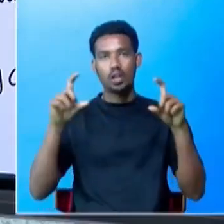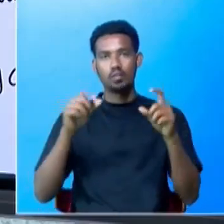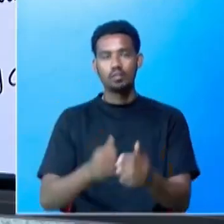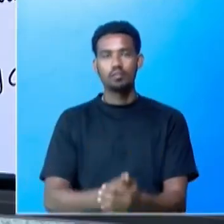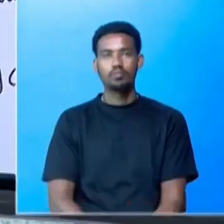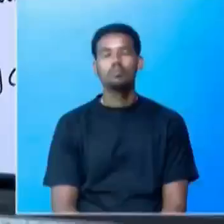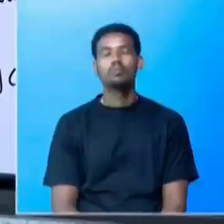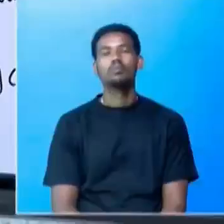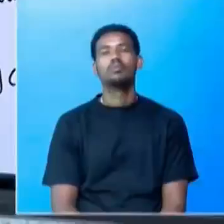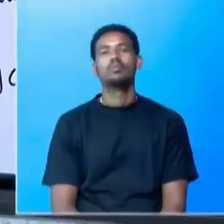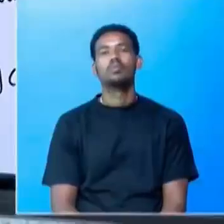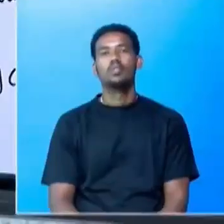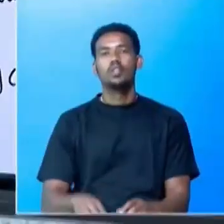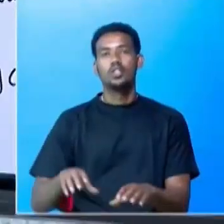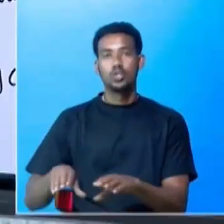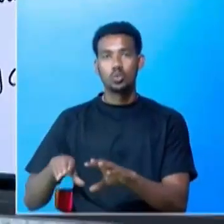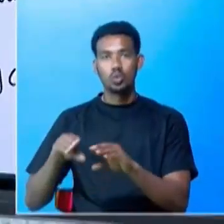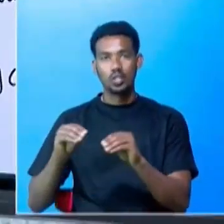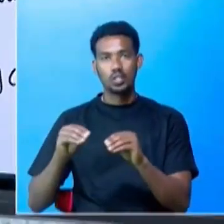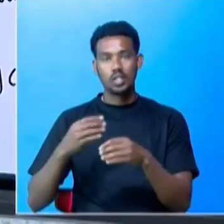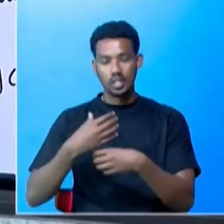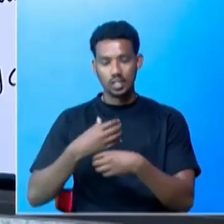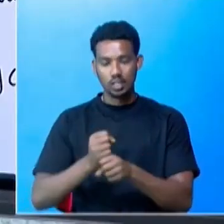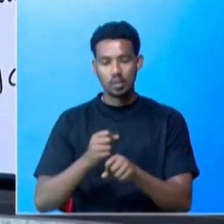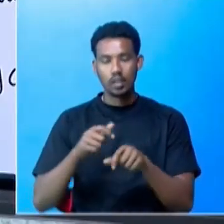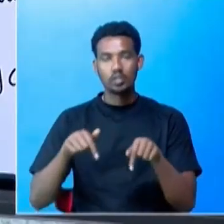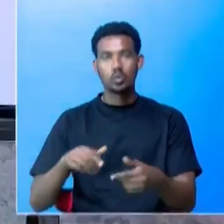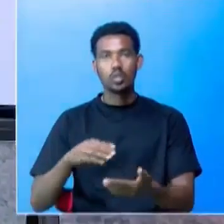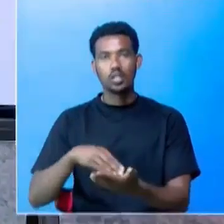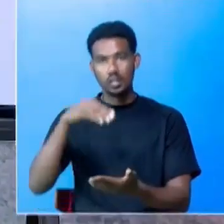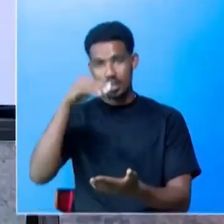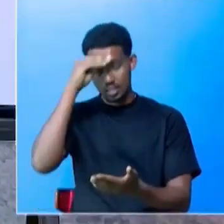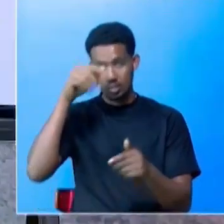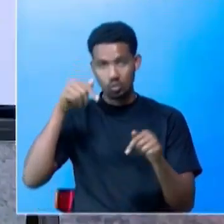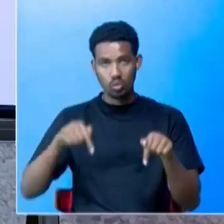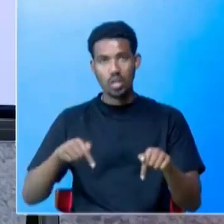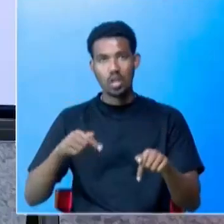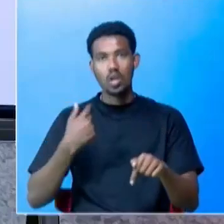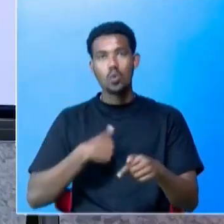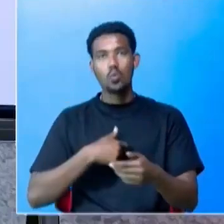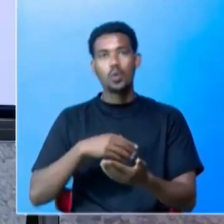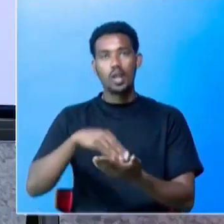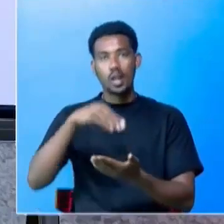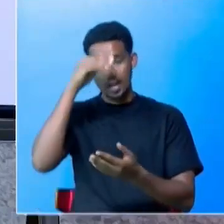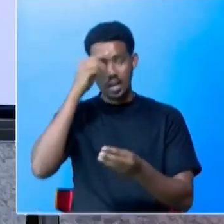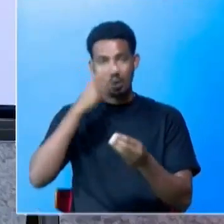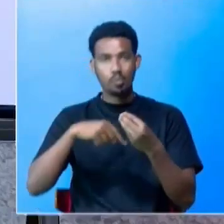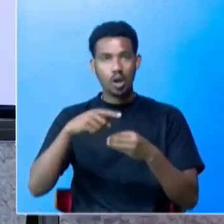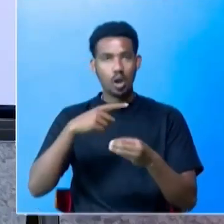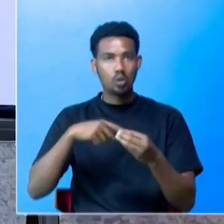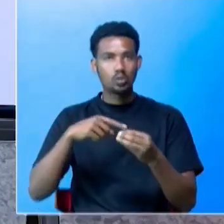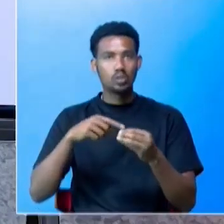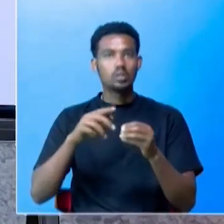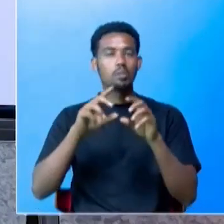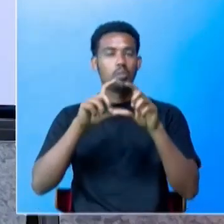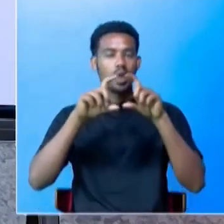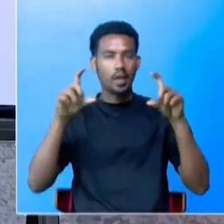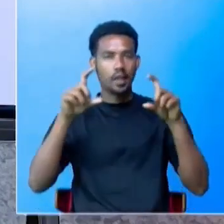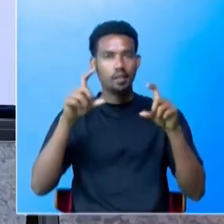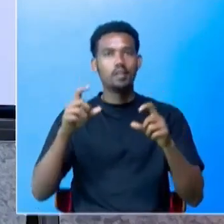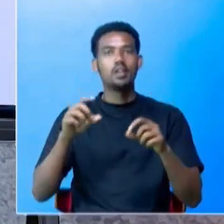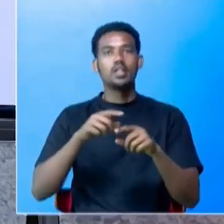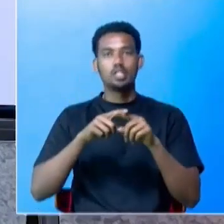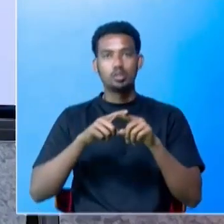Students, let us summarize today's lesson. Today, we will learn about paragraph,